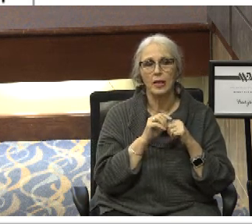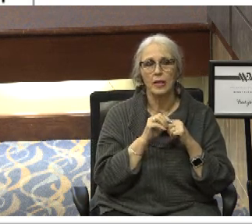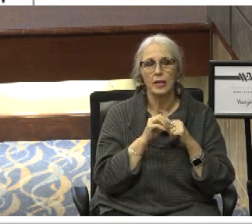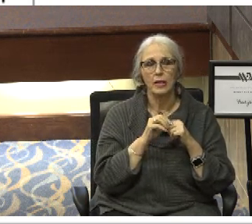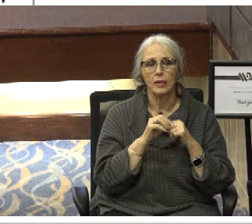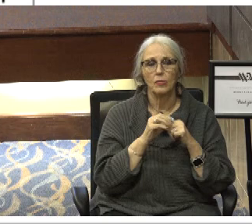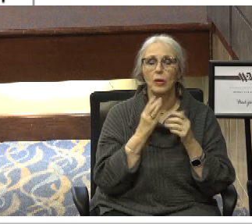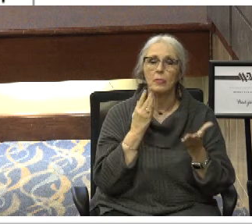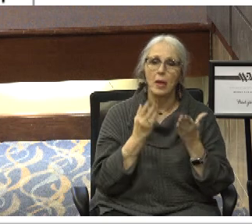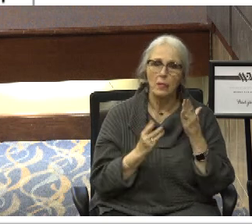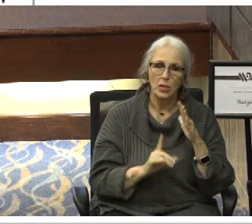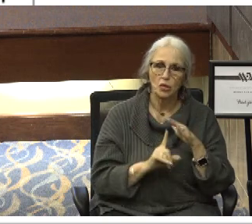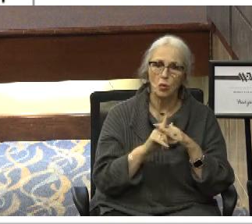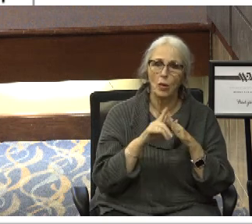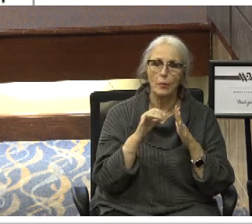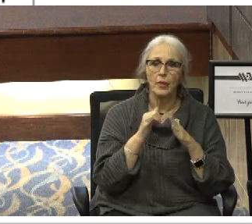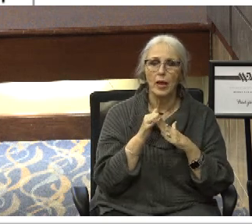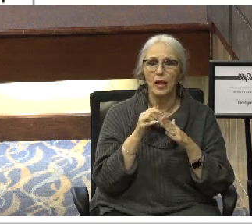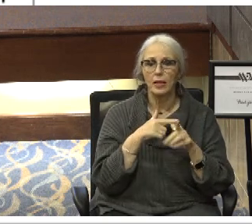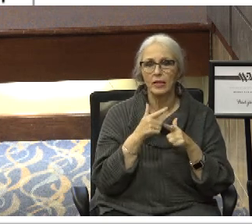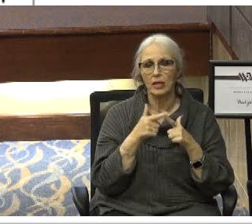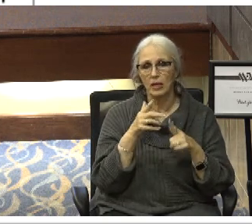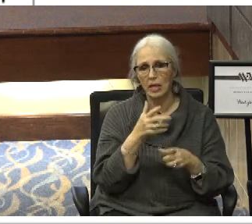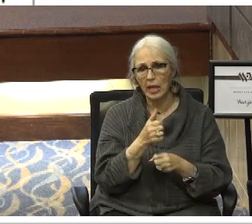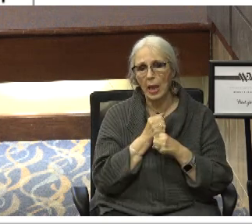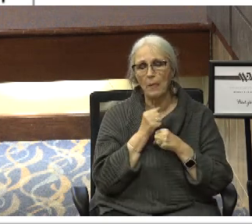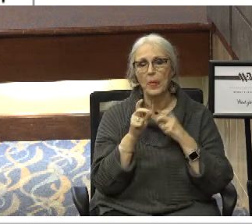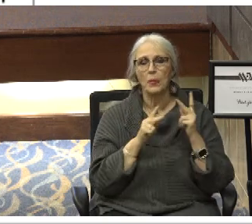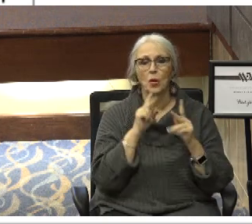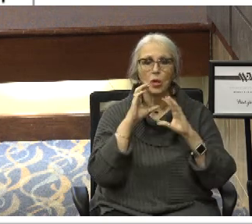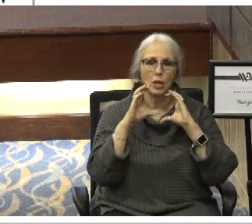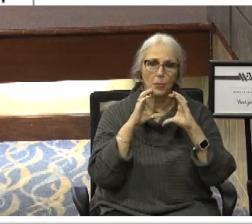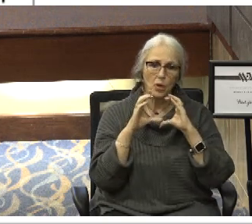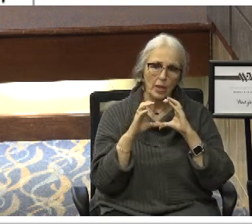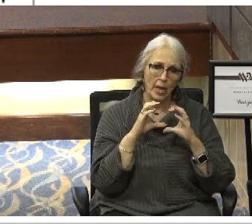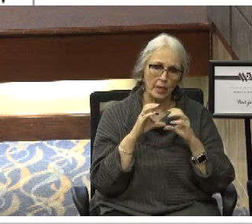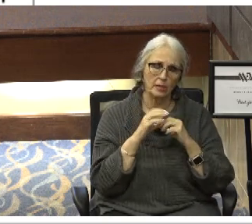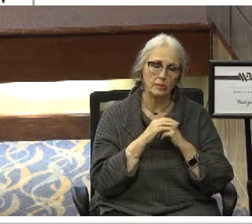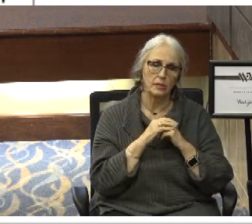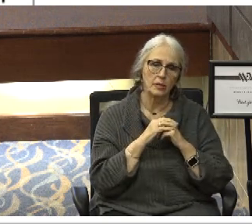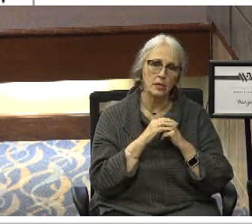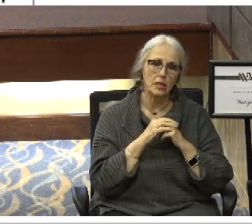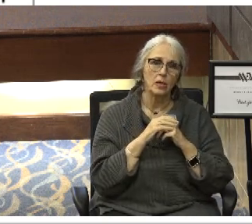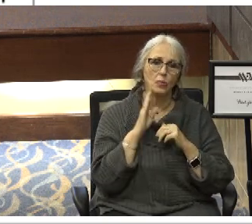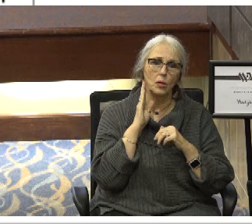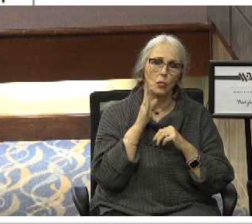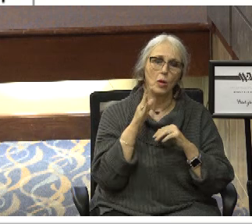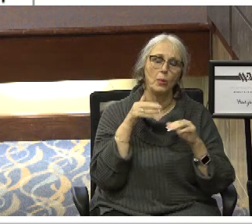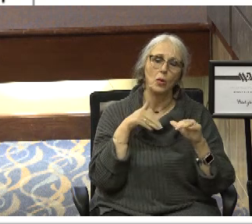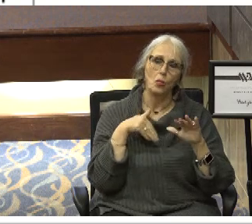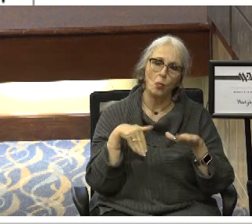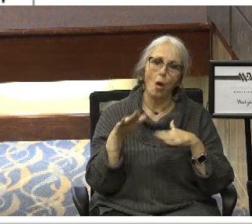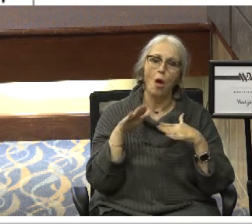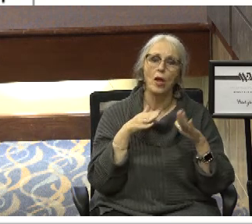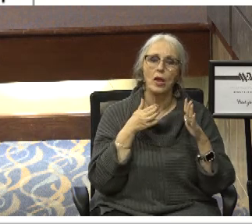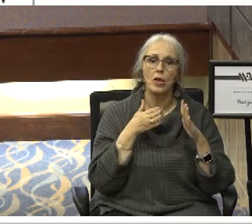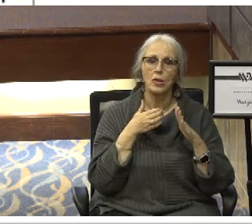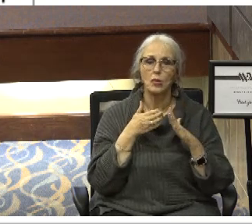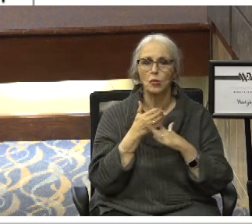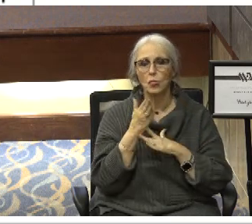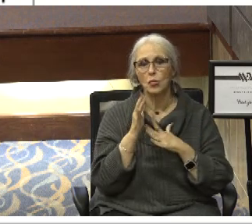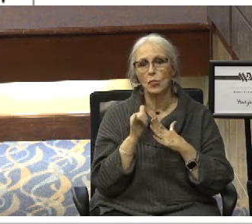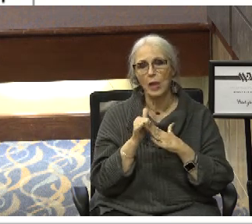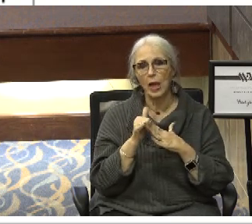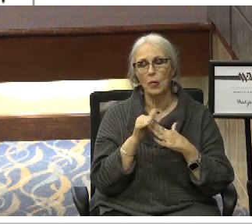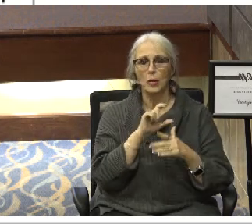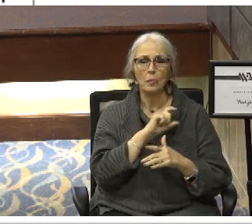show up there and get people to communicate and engage with us about these things. We're going to be just walking the beat as a